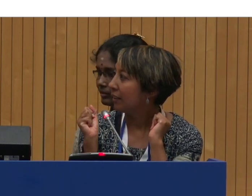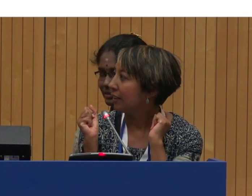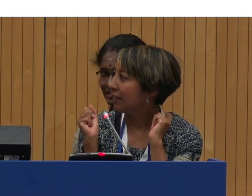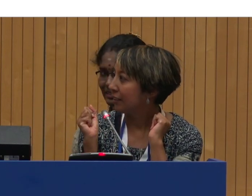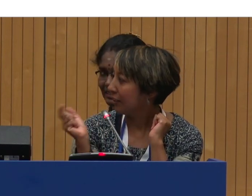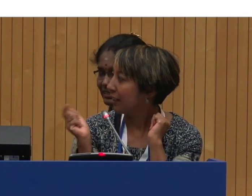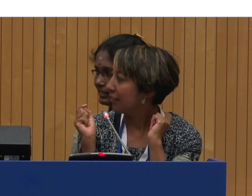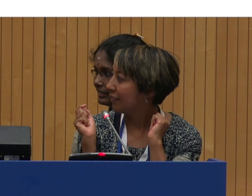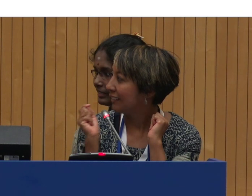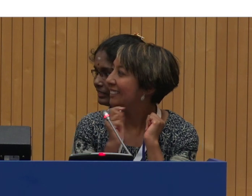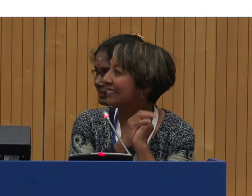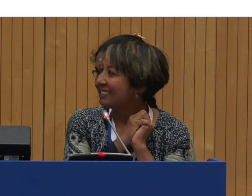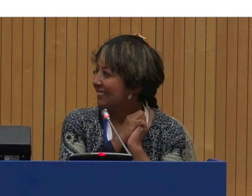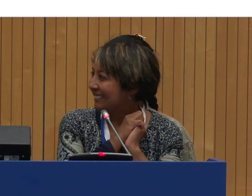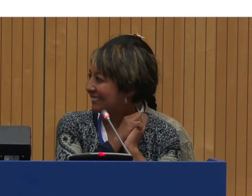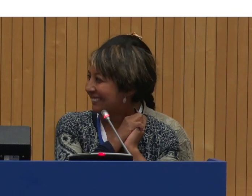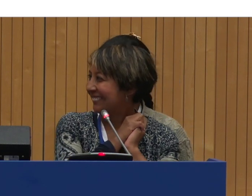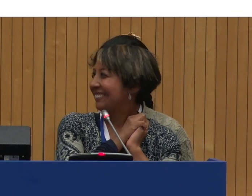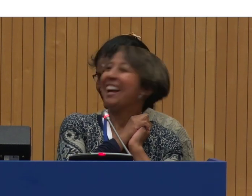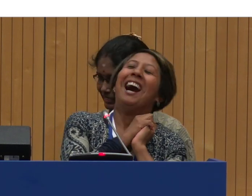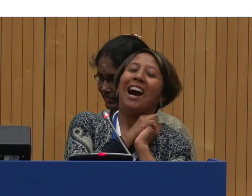done. You're done. Yes.